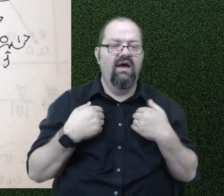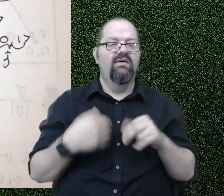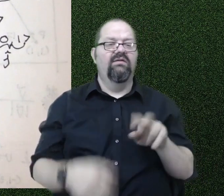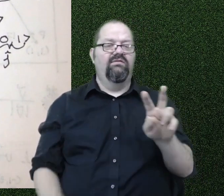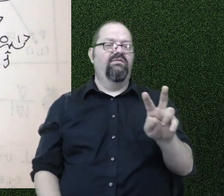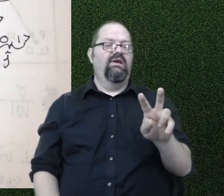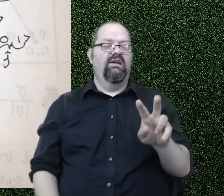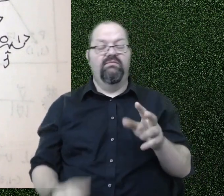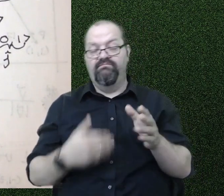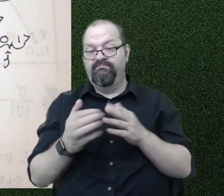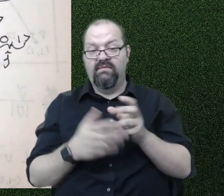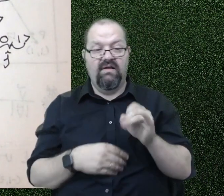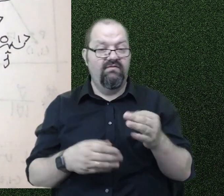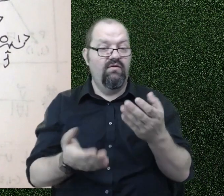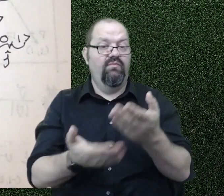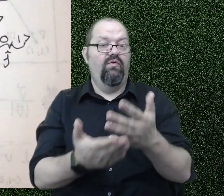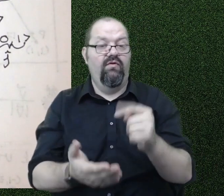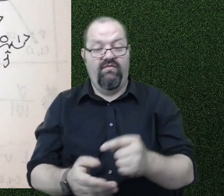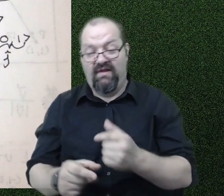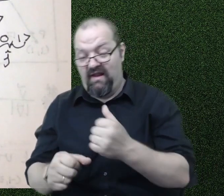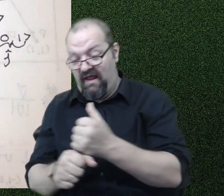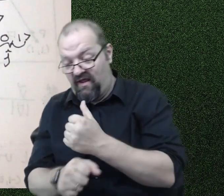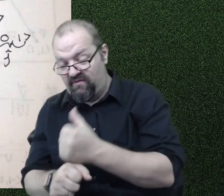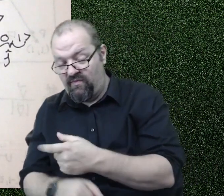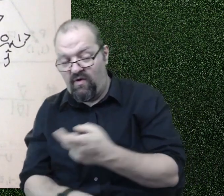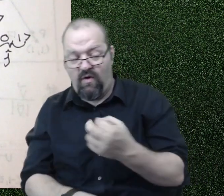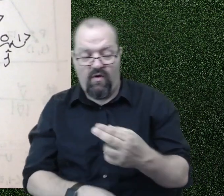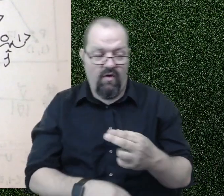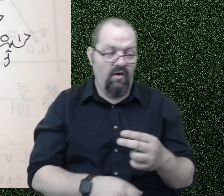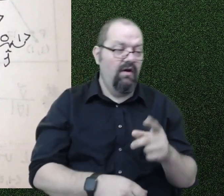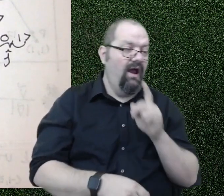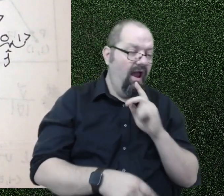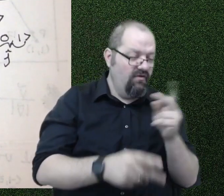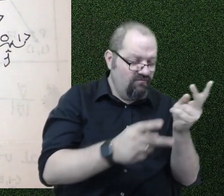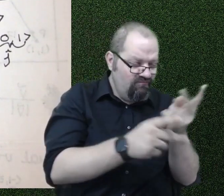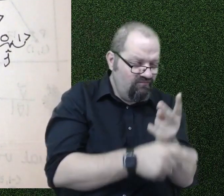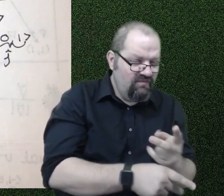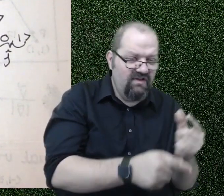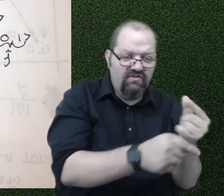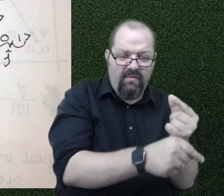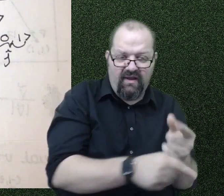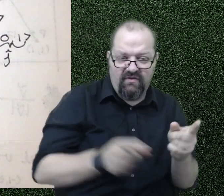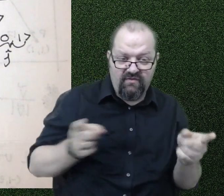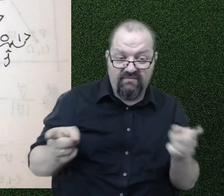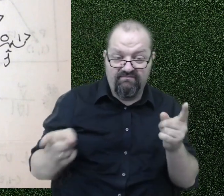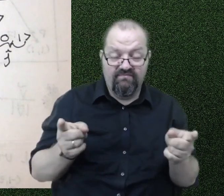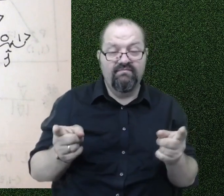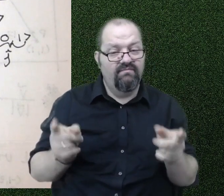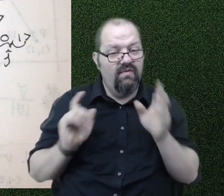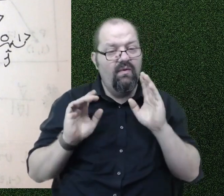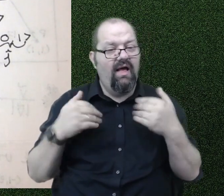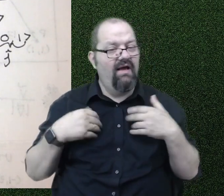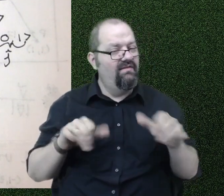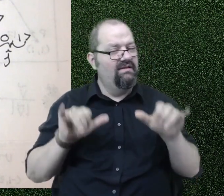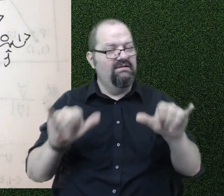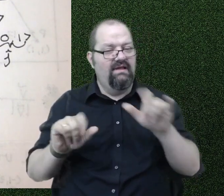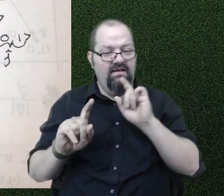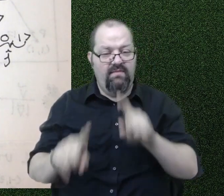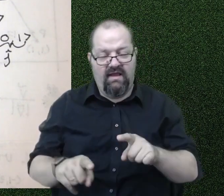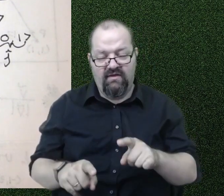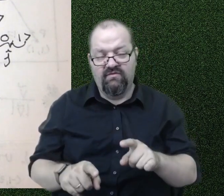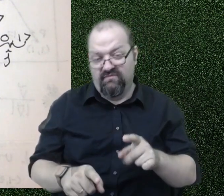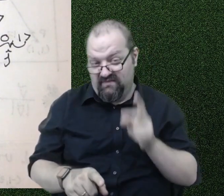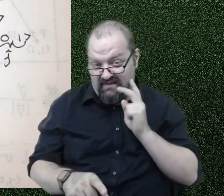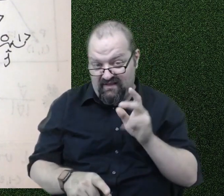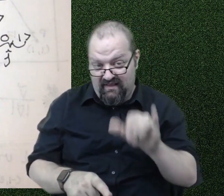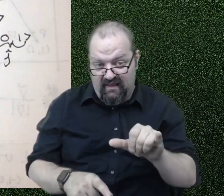proving it algebraically or actually computing that sum geometrically, you see you're getting the same thing.